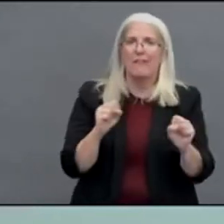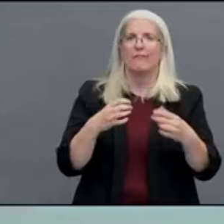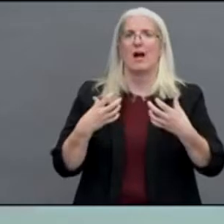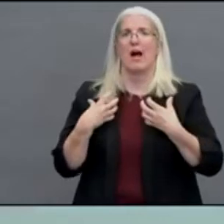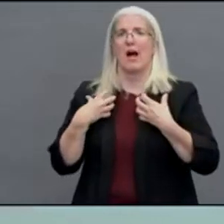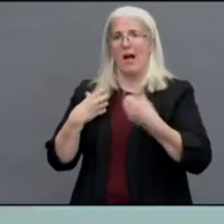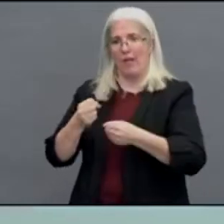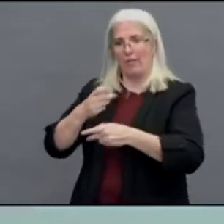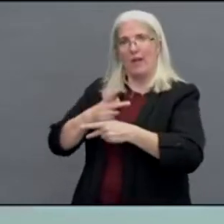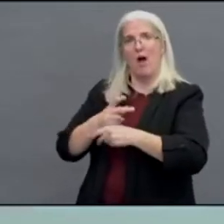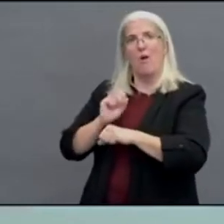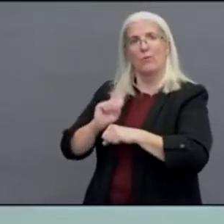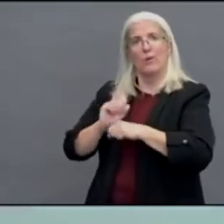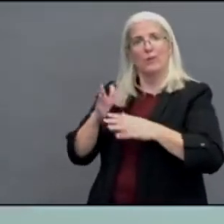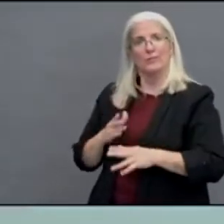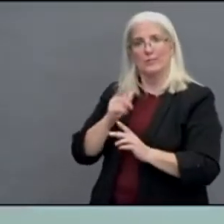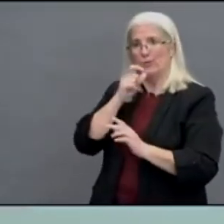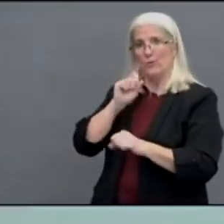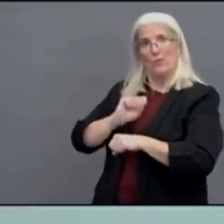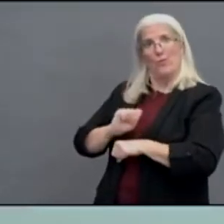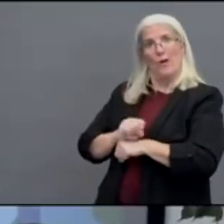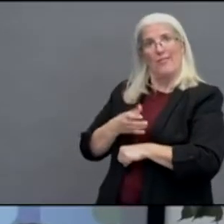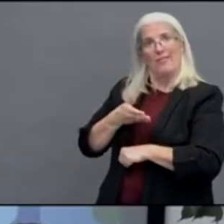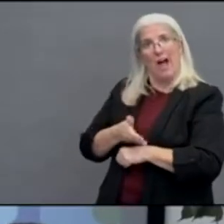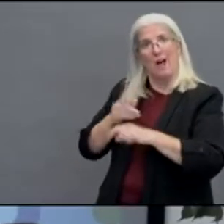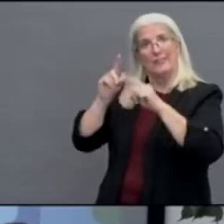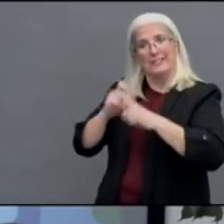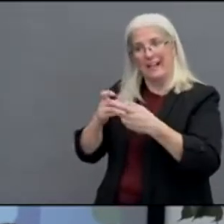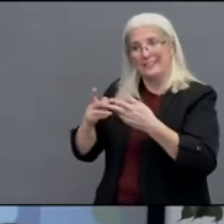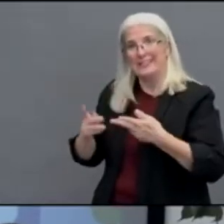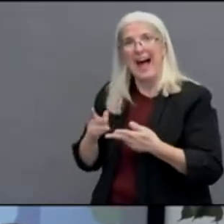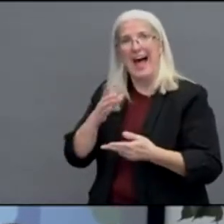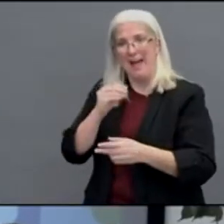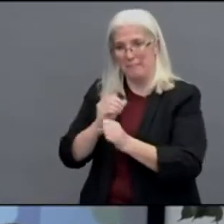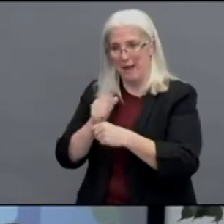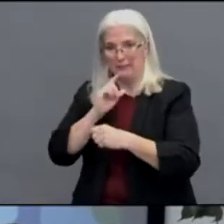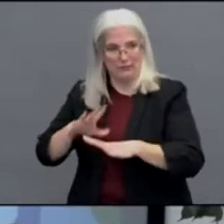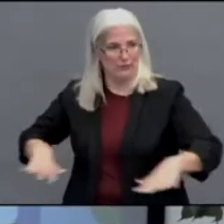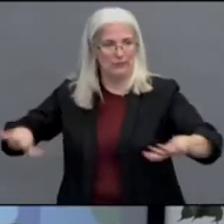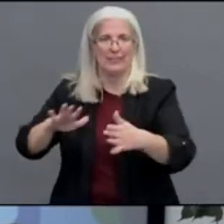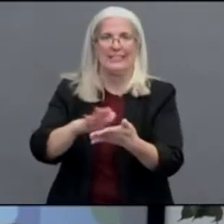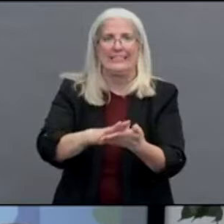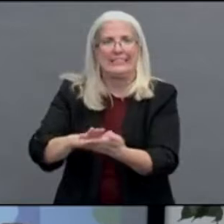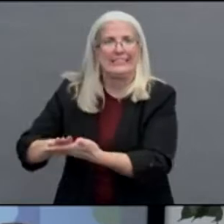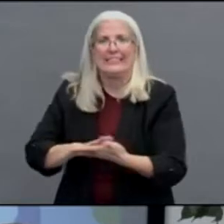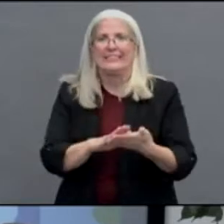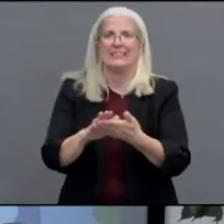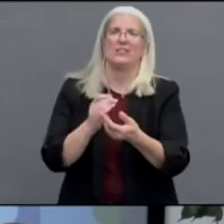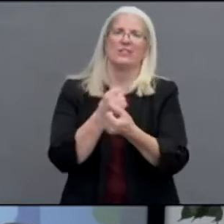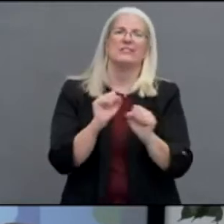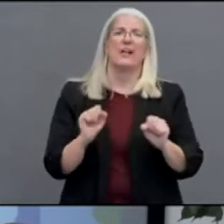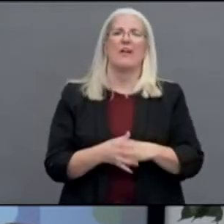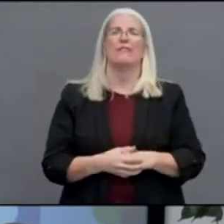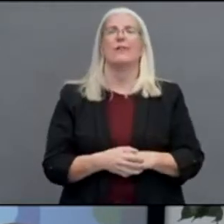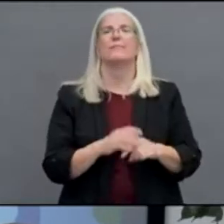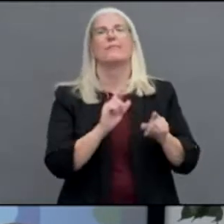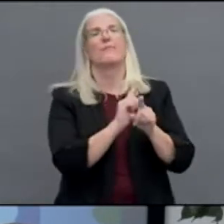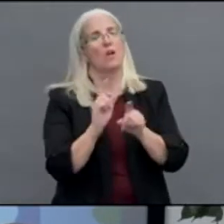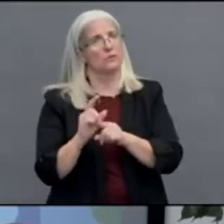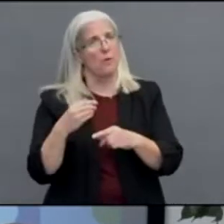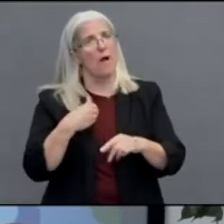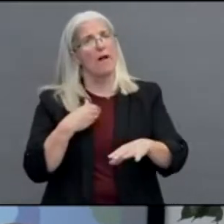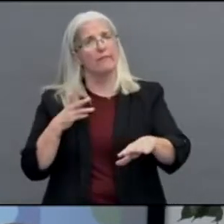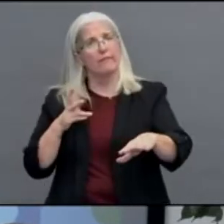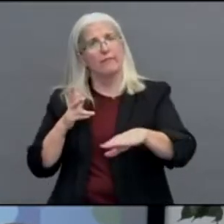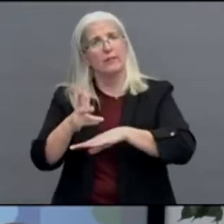community that are visiting our sites are feeling safe as well. Great. And I also know that we have drive-through testing as well, right? So thank you for that information.